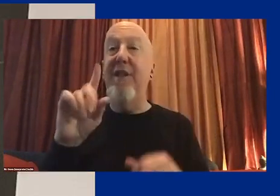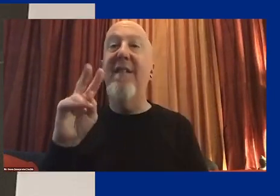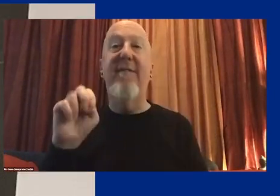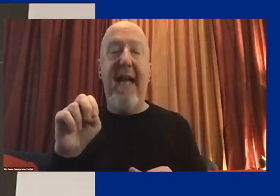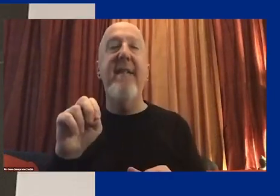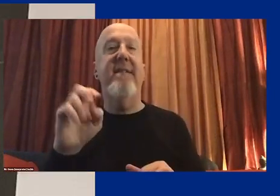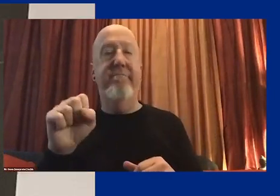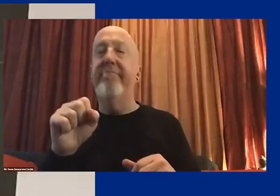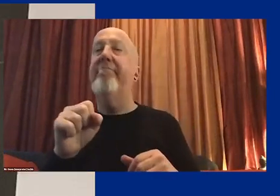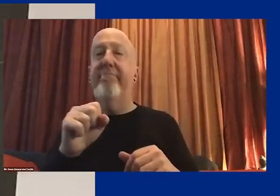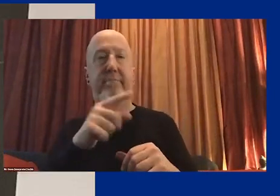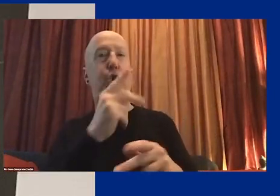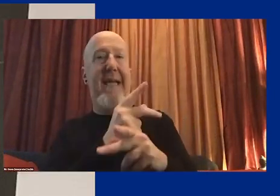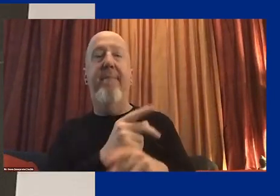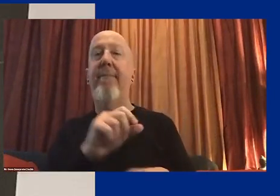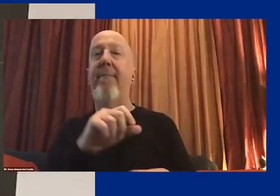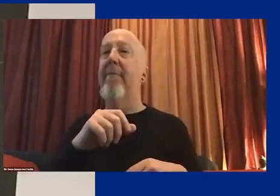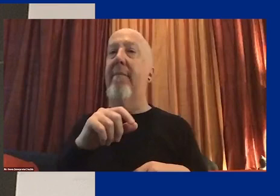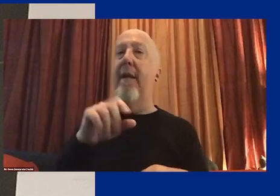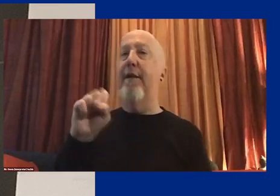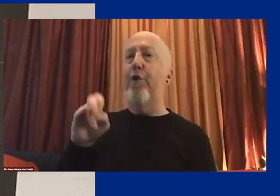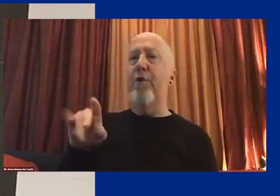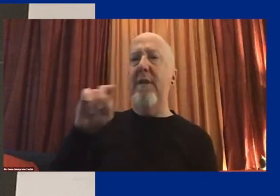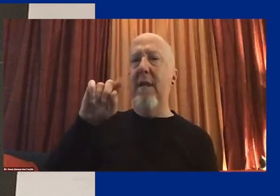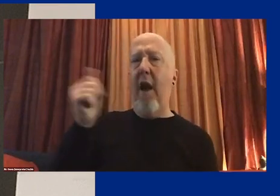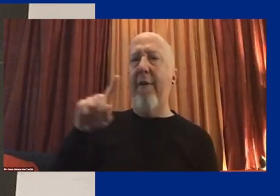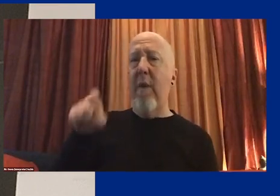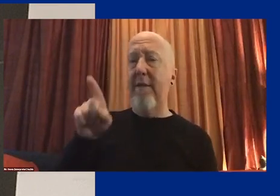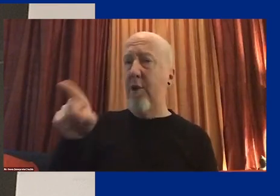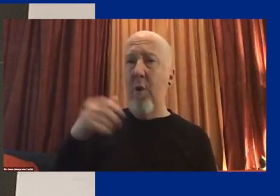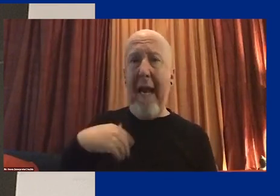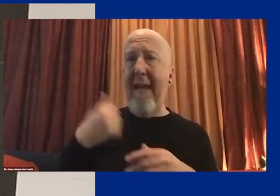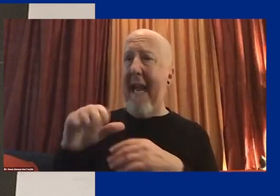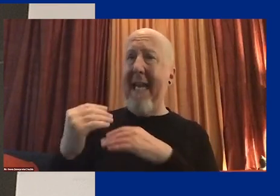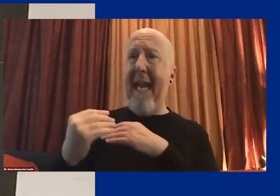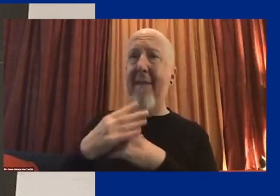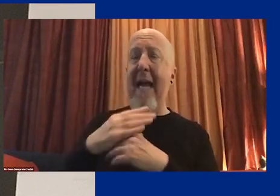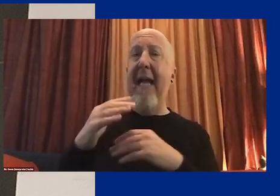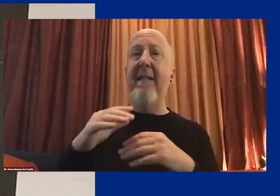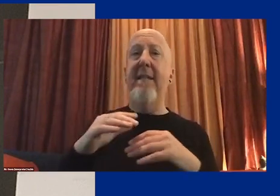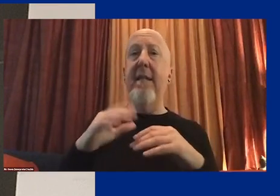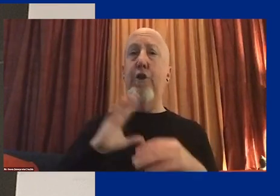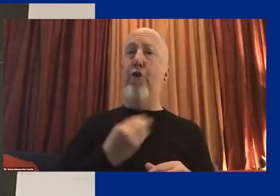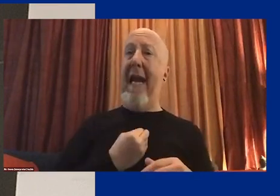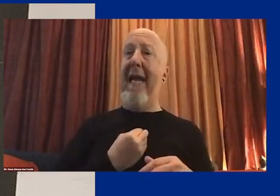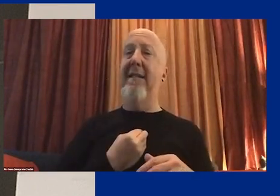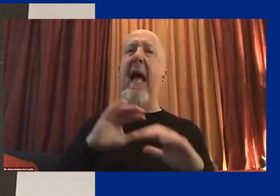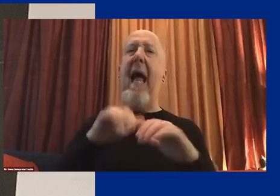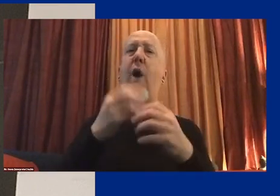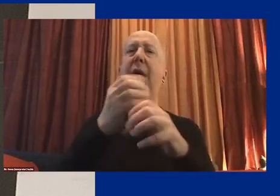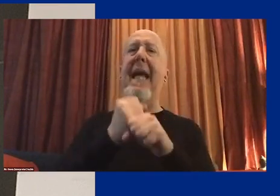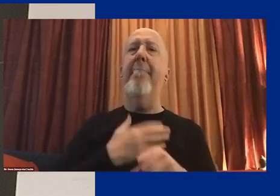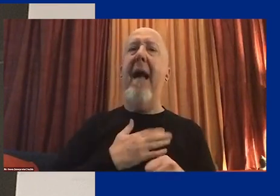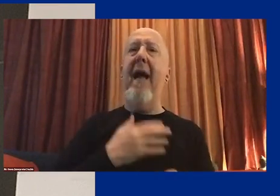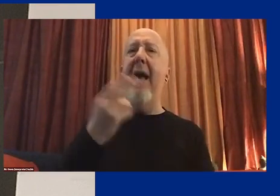another. Do you have any advice on how trans people can get hormones while sheltering in place? Since they